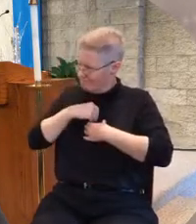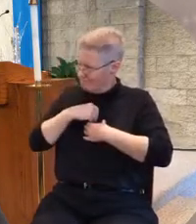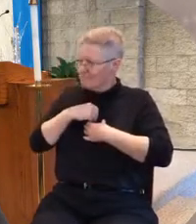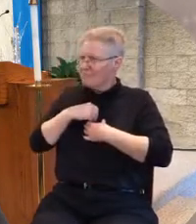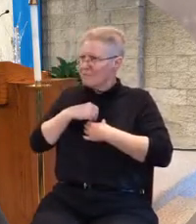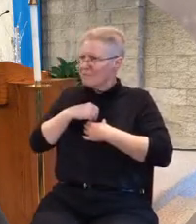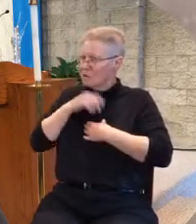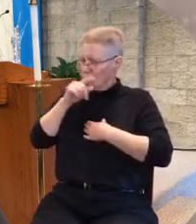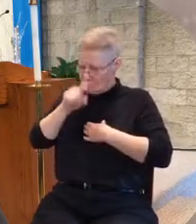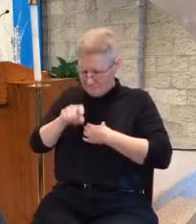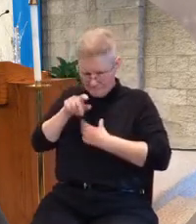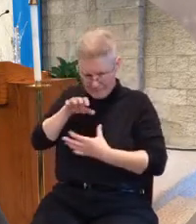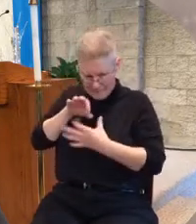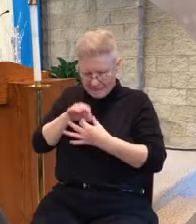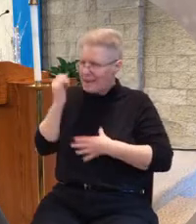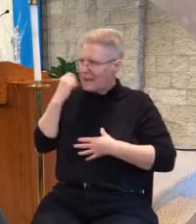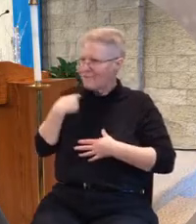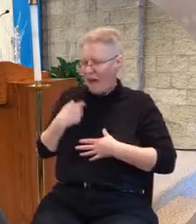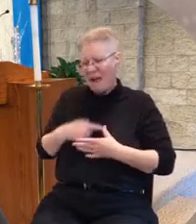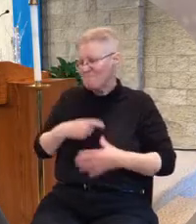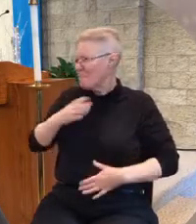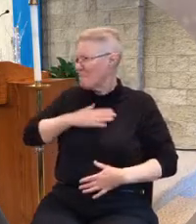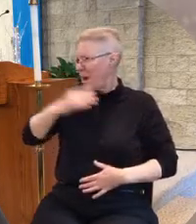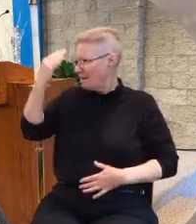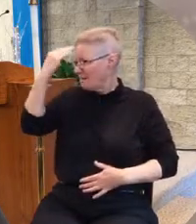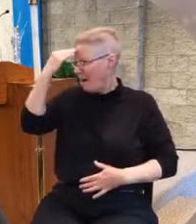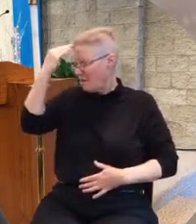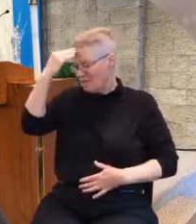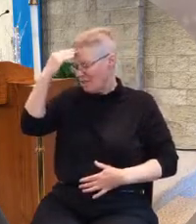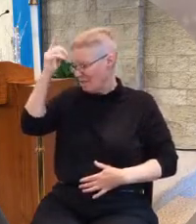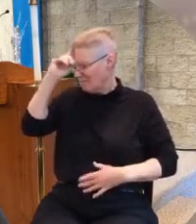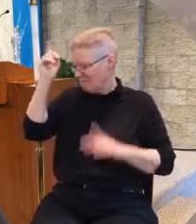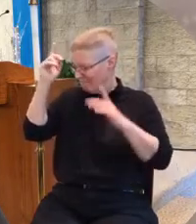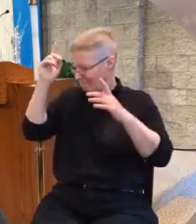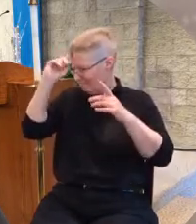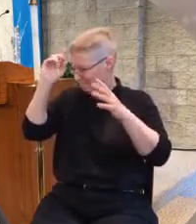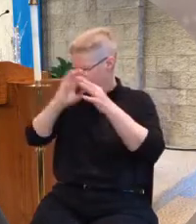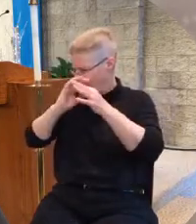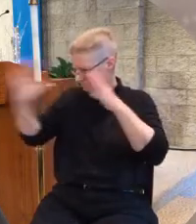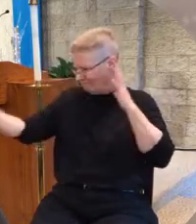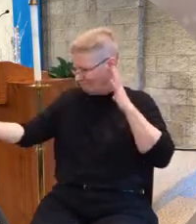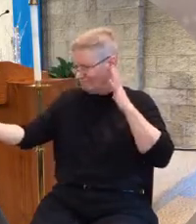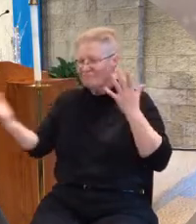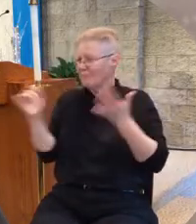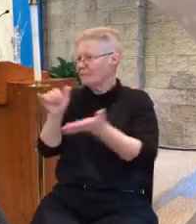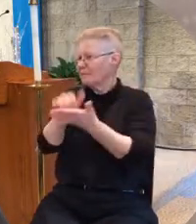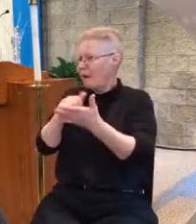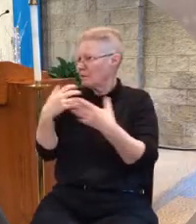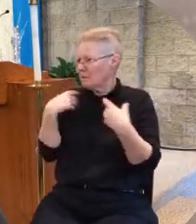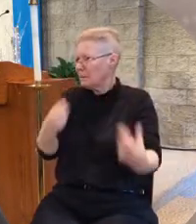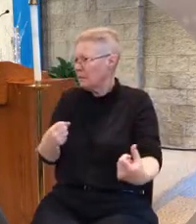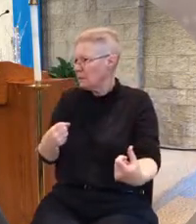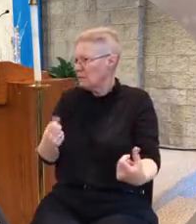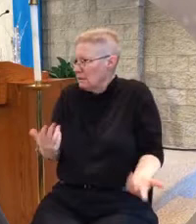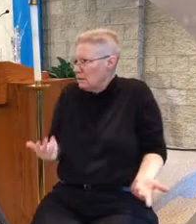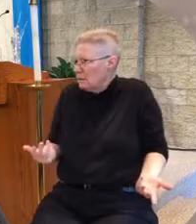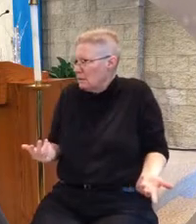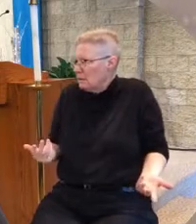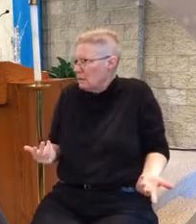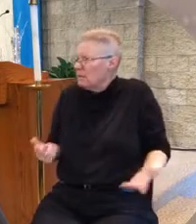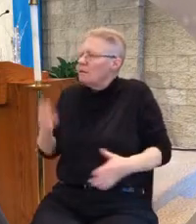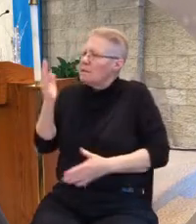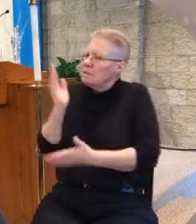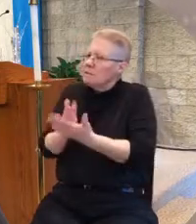is impossible to heal this. So let's stop trying to figure it out right now. Let's stop trying to fix it right